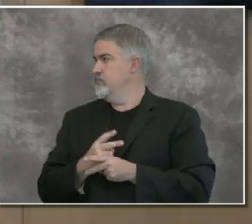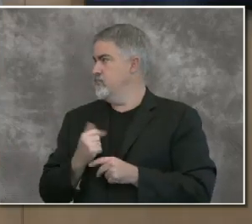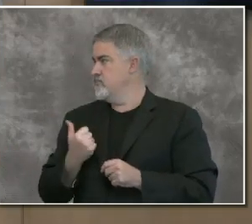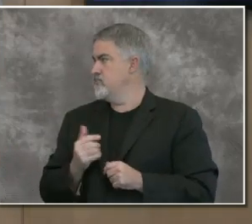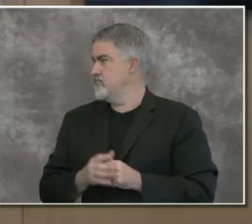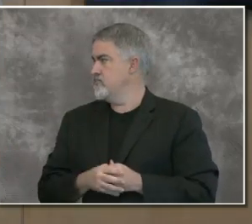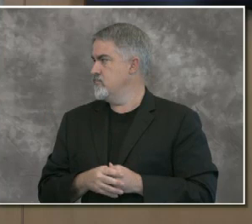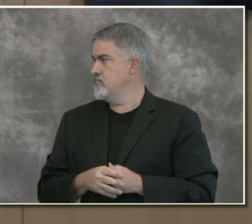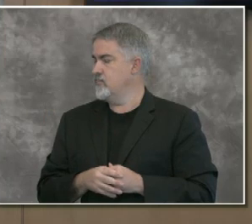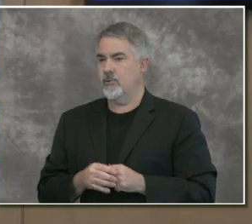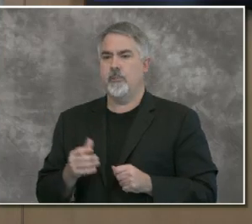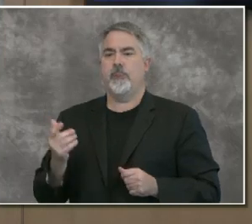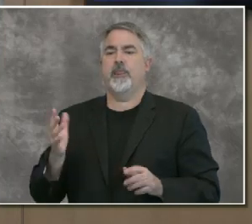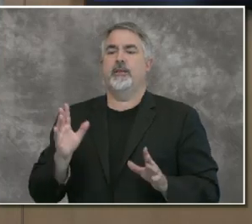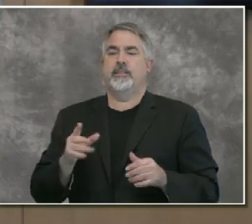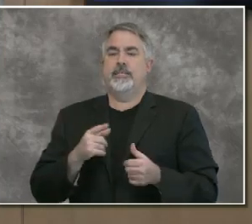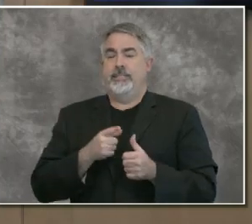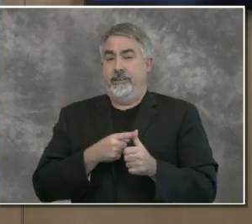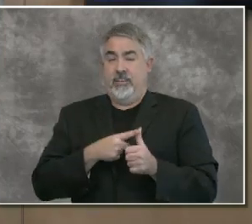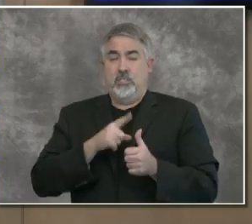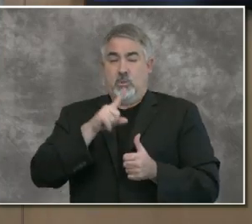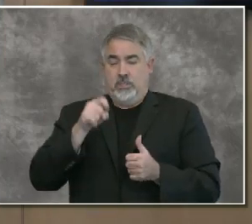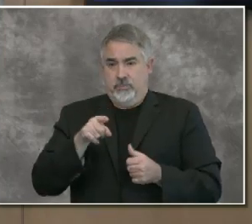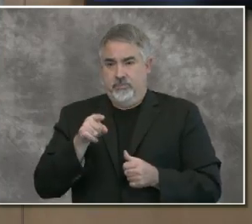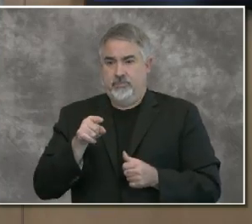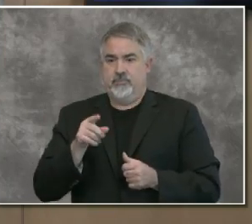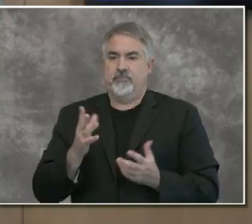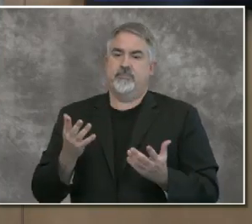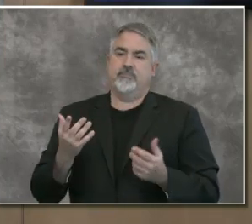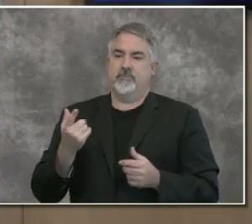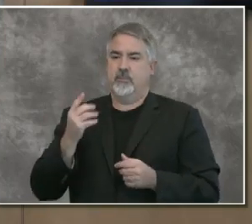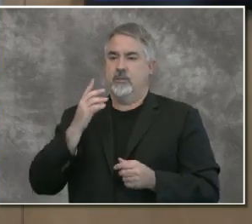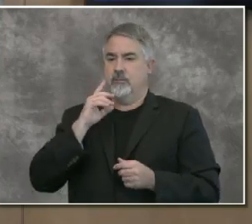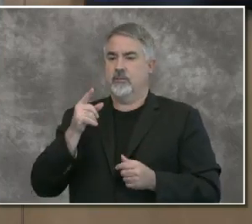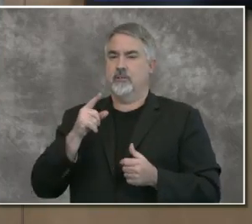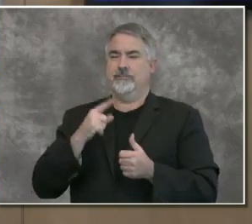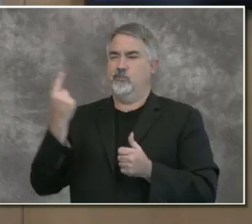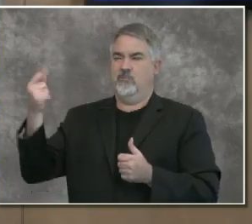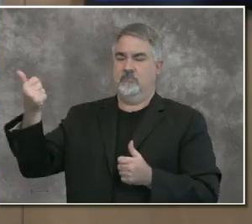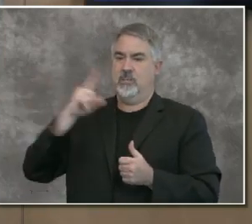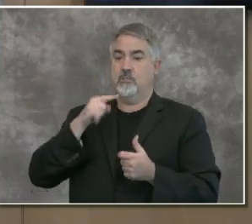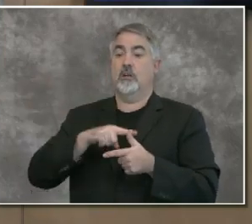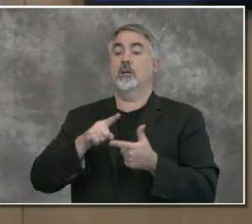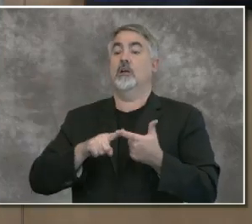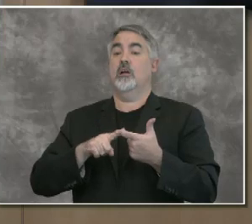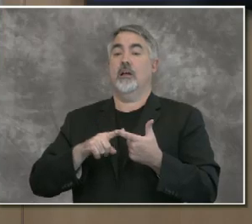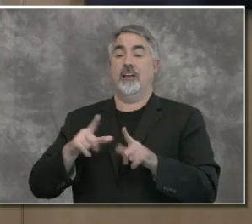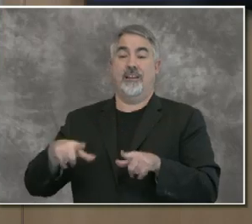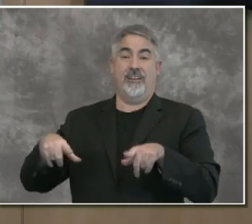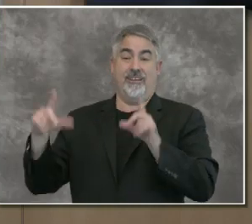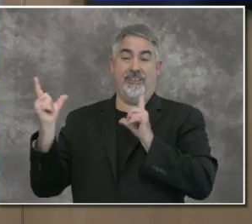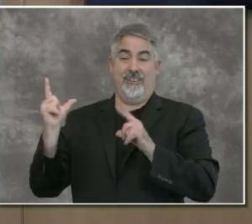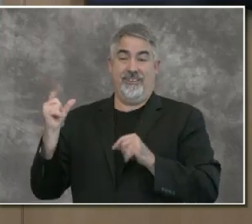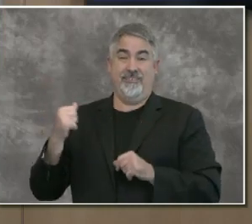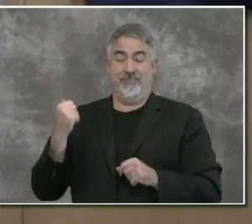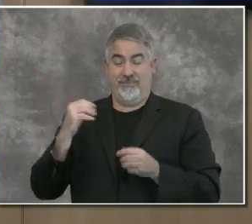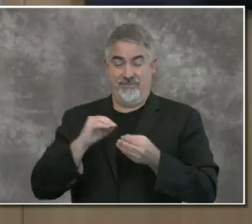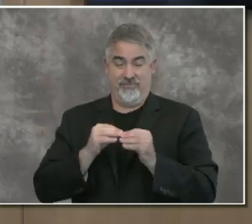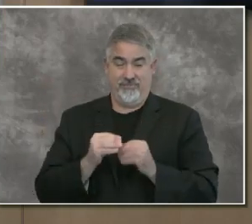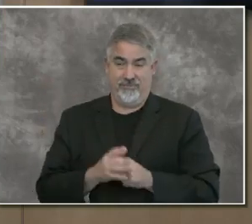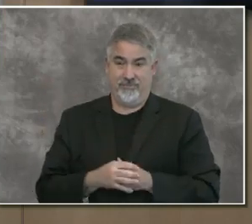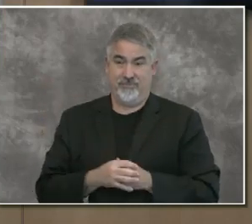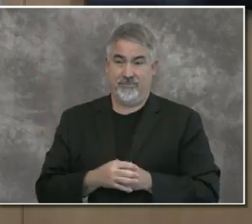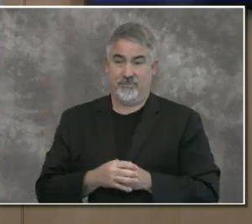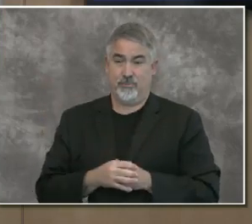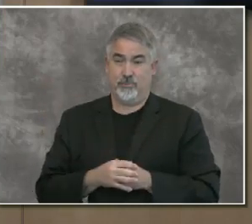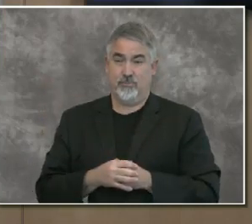I'll take the first part, and then Rob can go to the second part of the question. The chart that we laid out some time ago was to demonstrate the